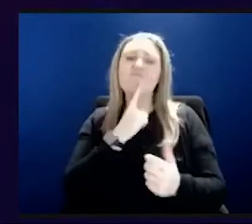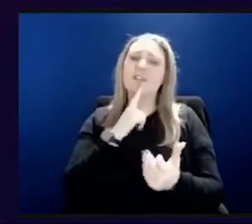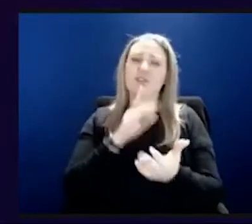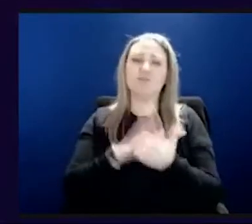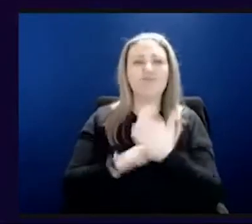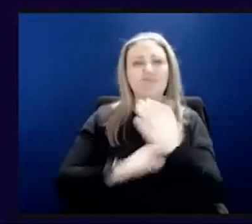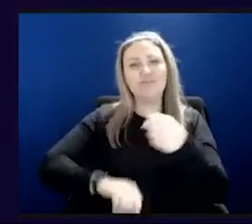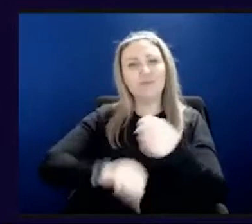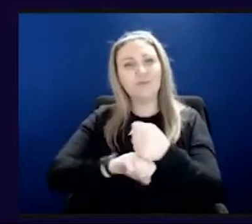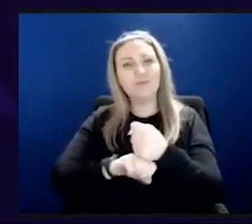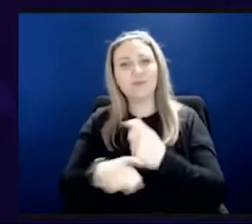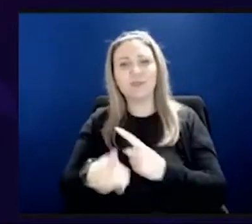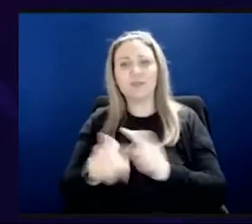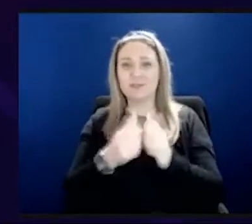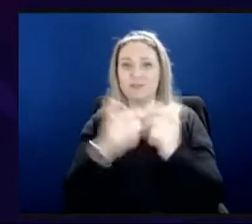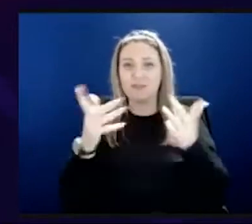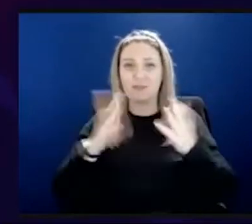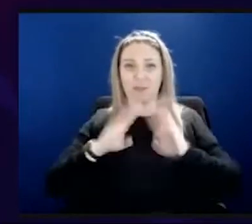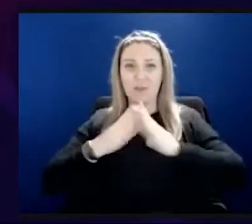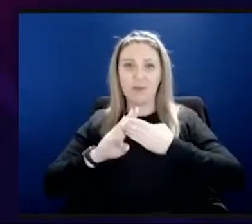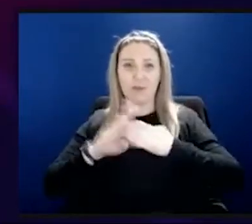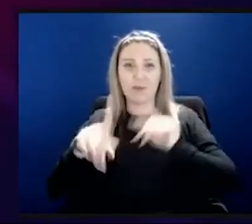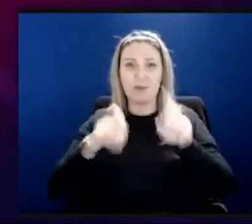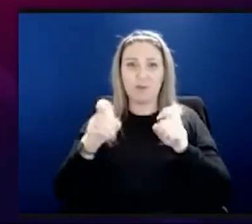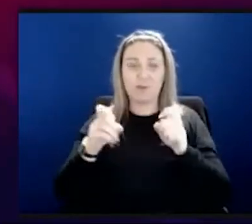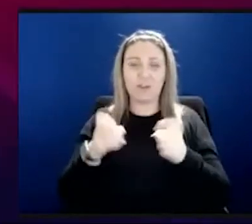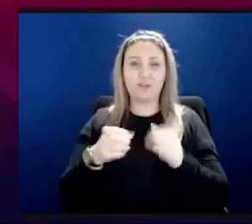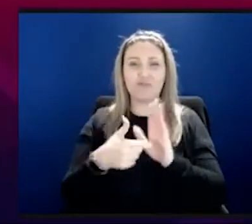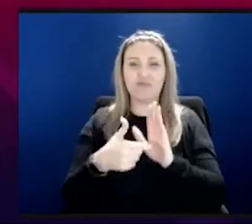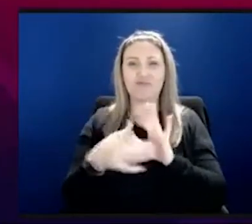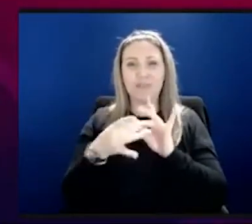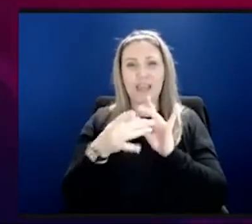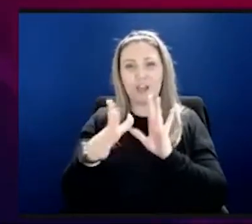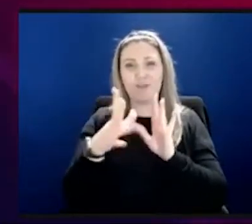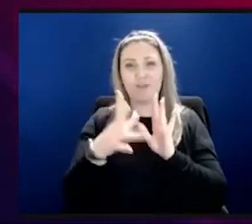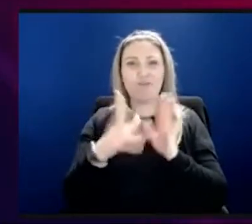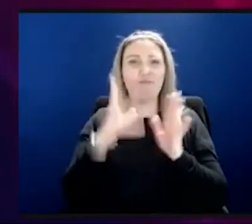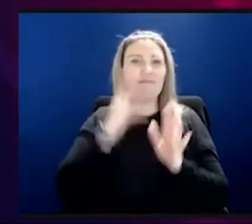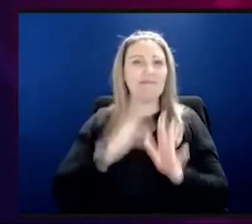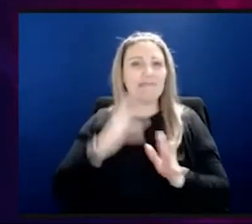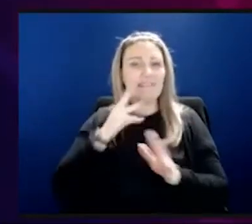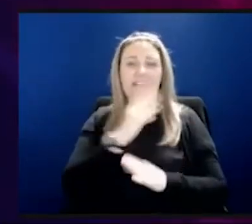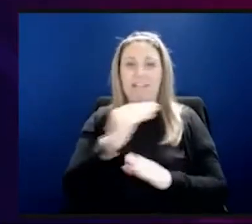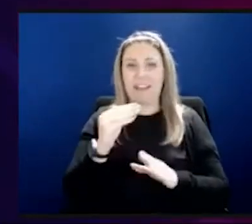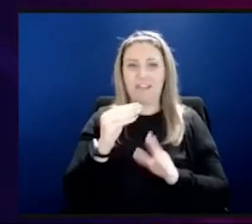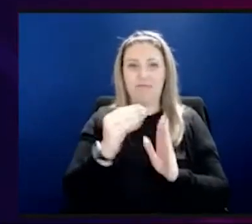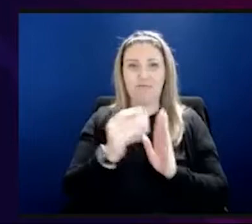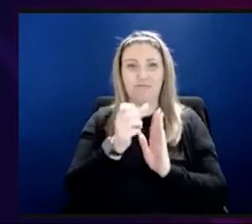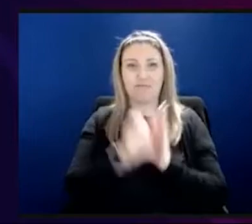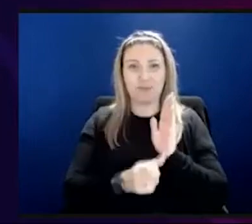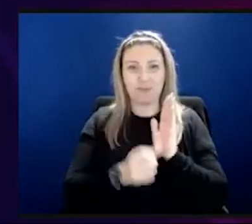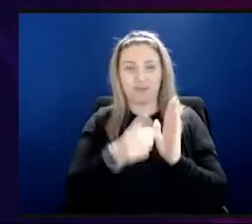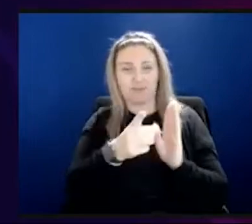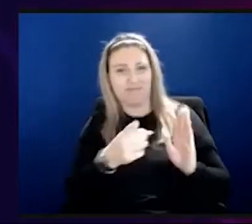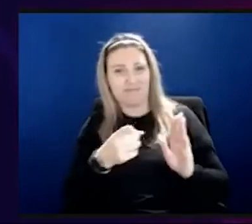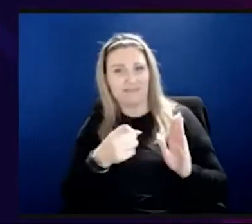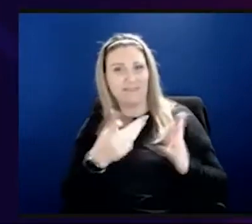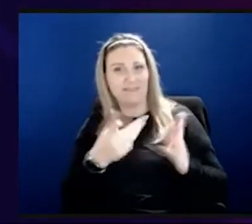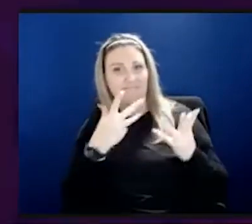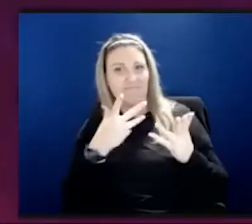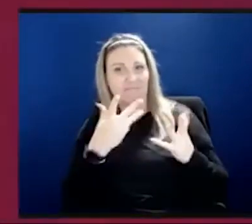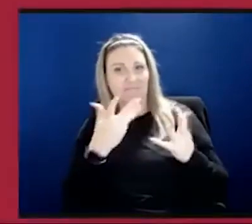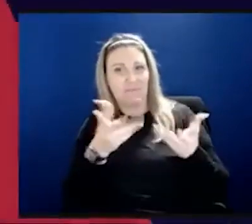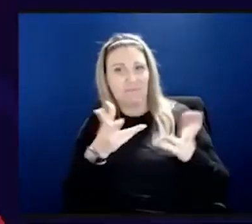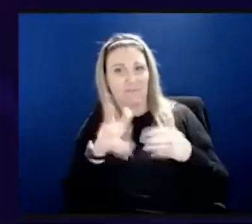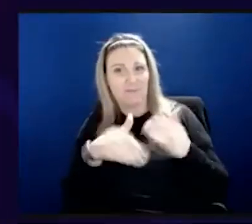many community questions about the journey that you took and the life-saving surgery that Dr. Abik performed. So I want to get to our community questions. We know a lot of you have